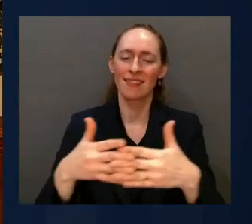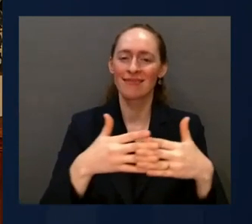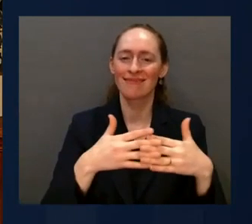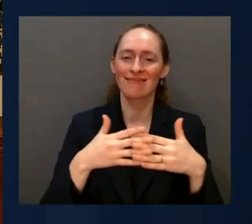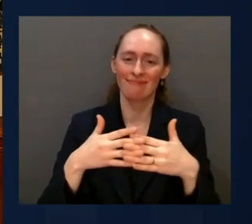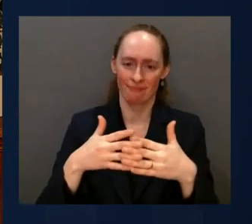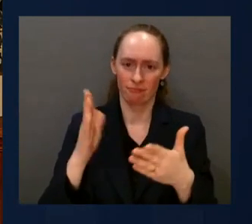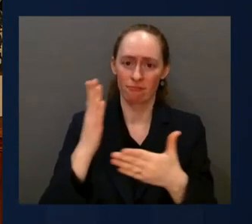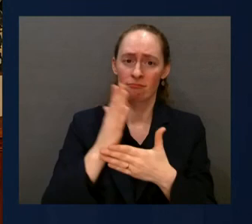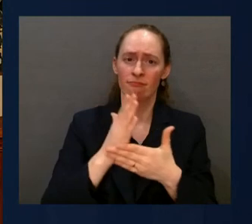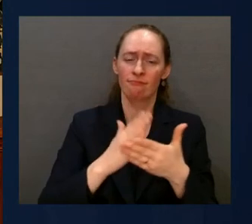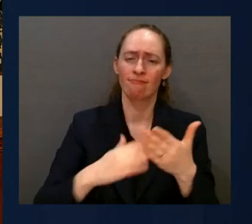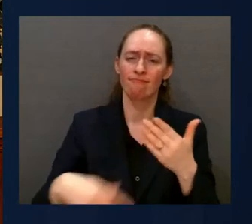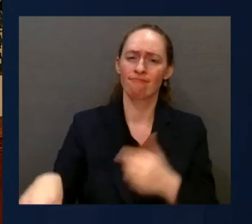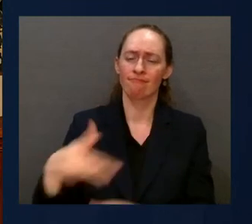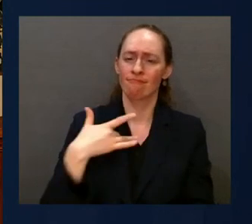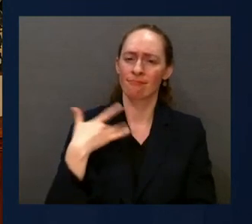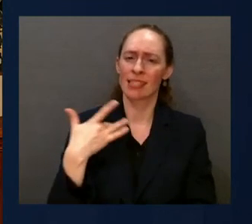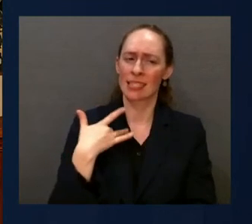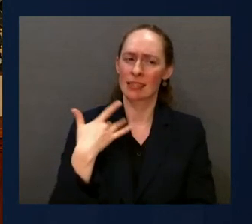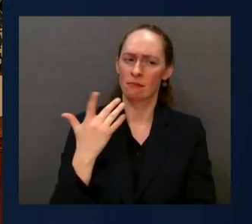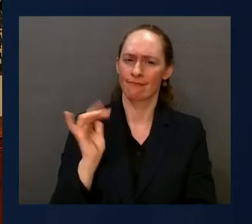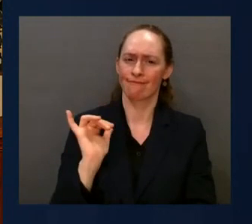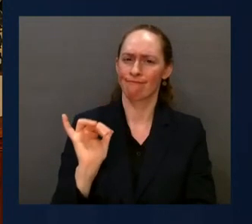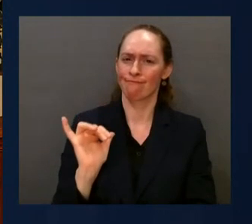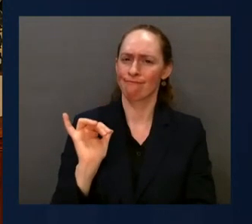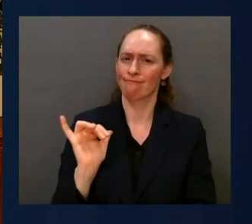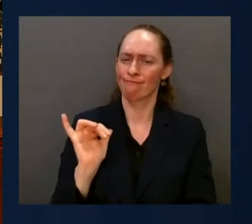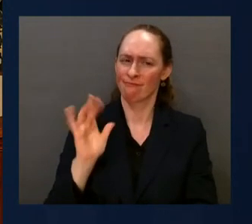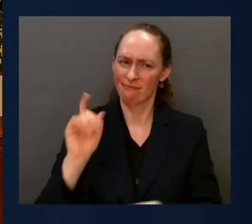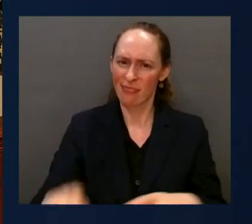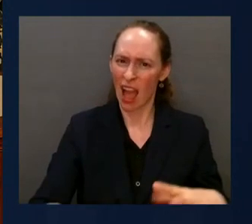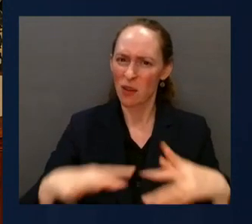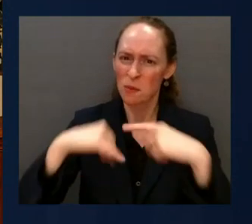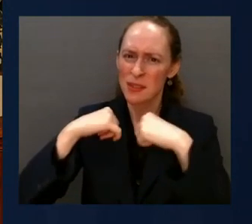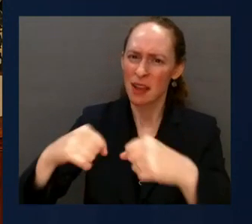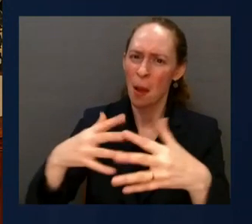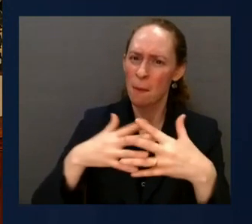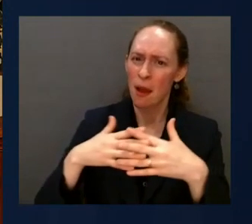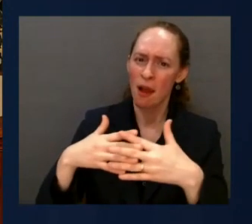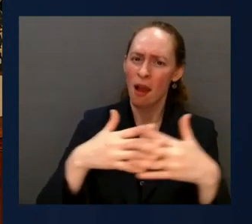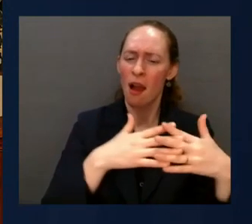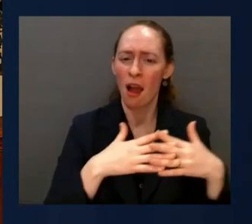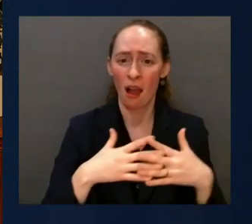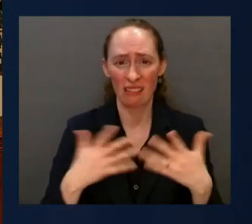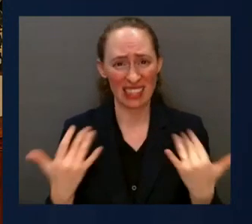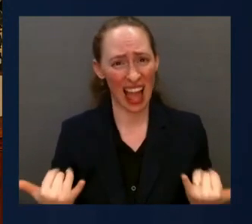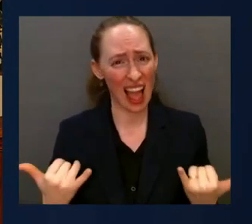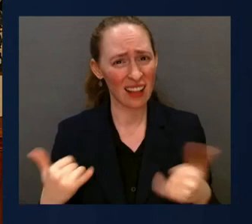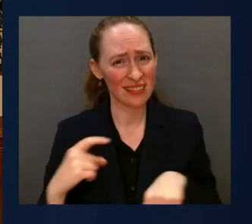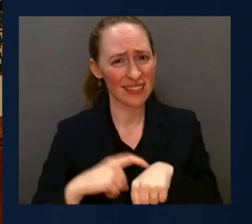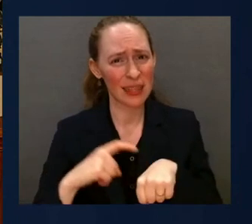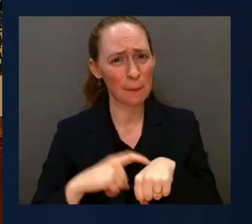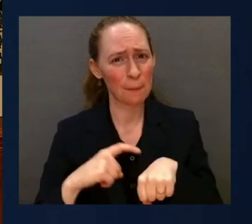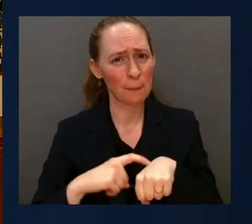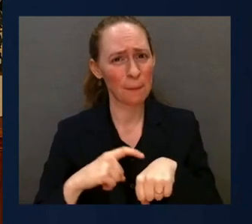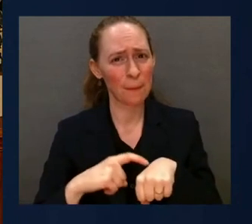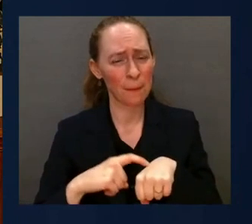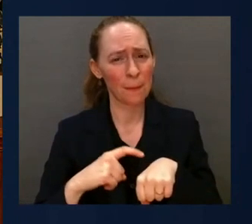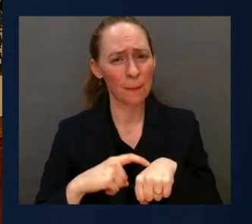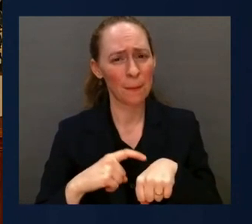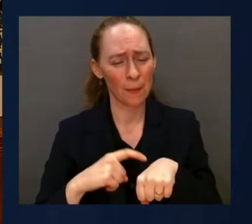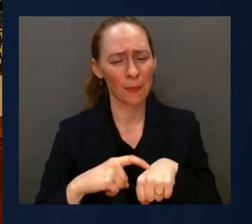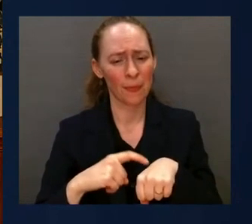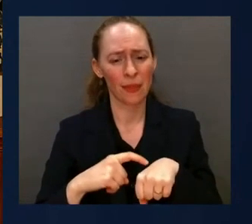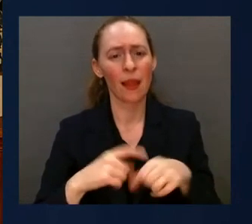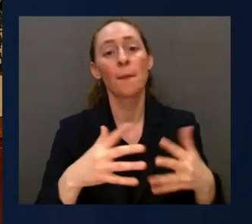moment. My fellow Americans, we meet tonight at an inflection point, one of those moments that